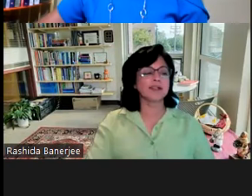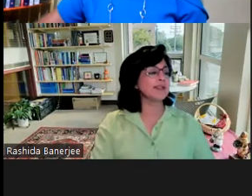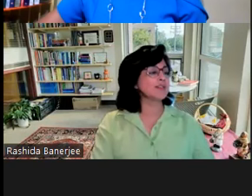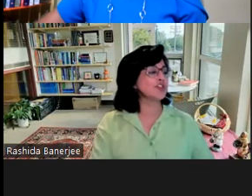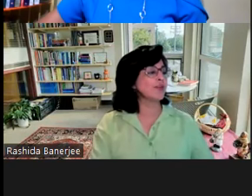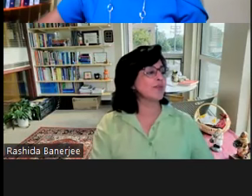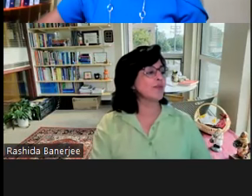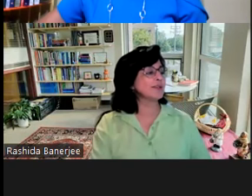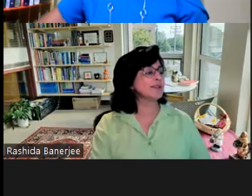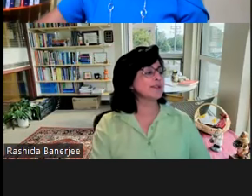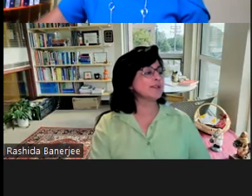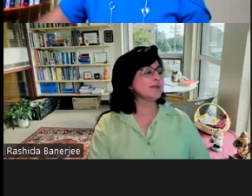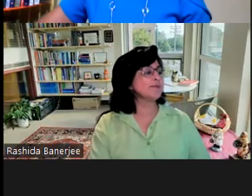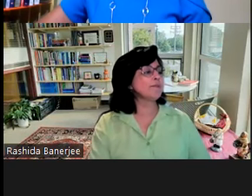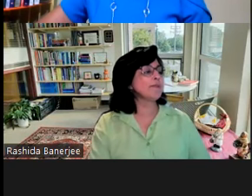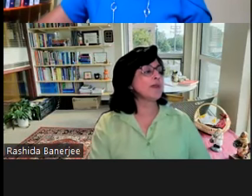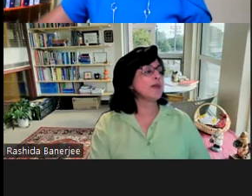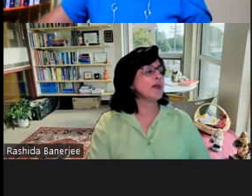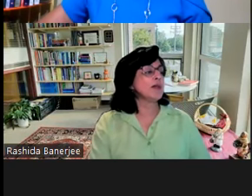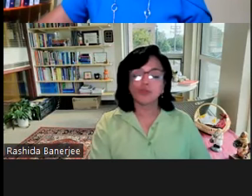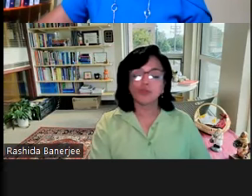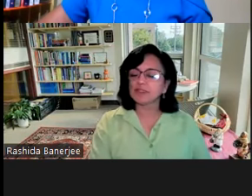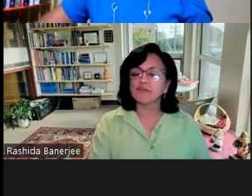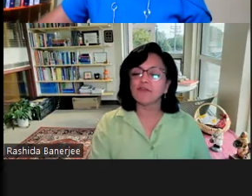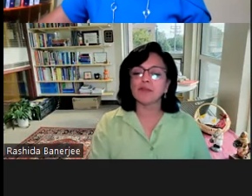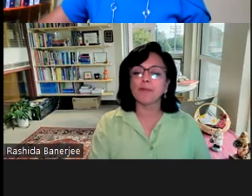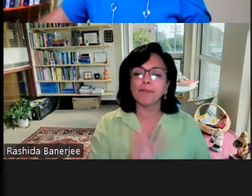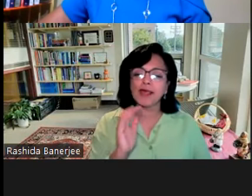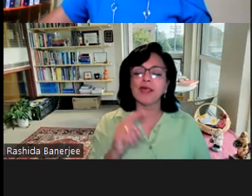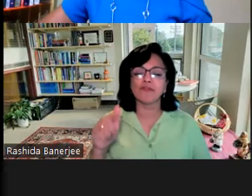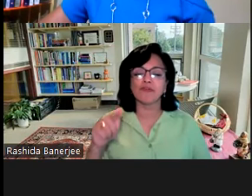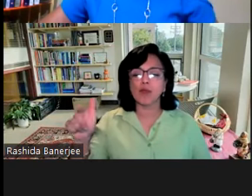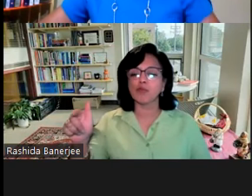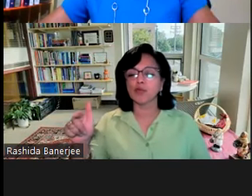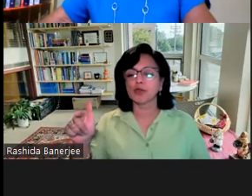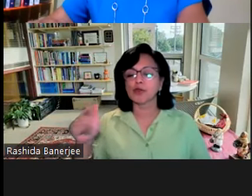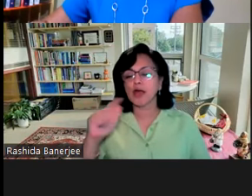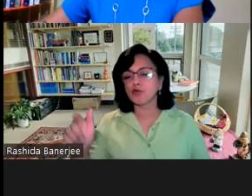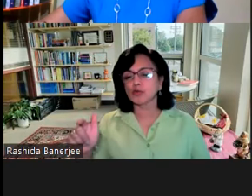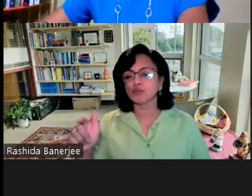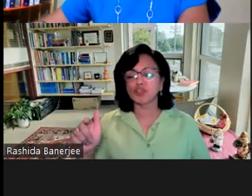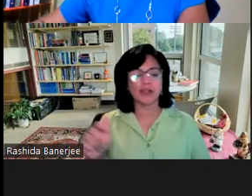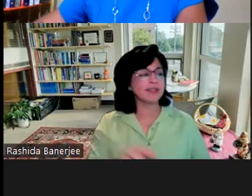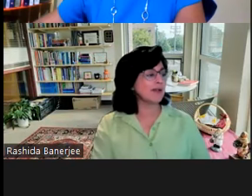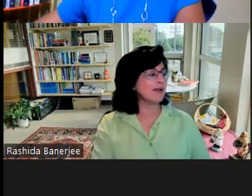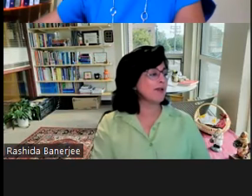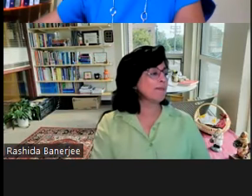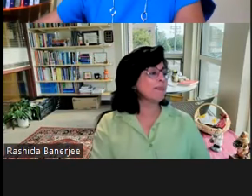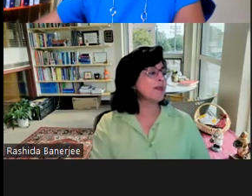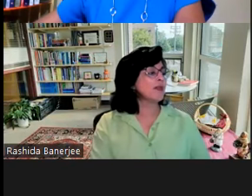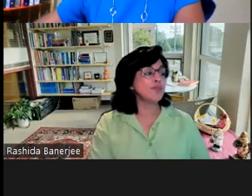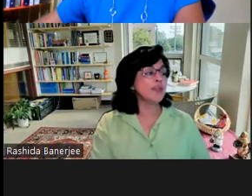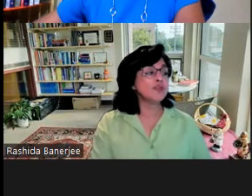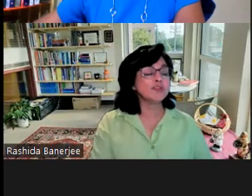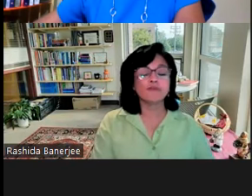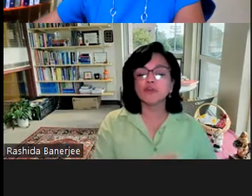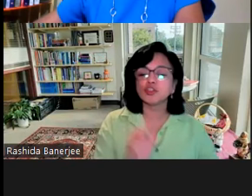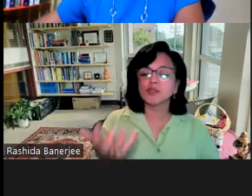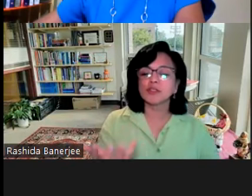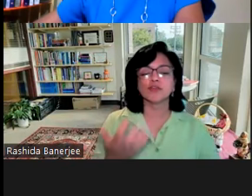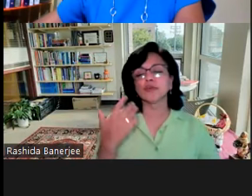in that data sharing processes. You must develop a plan for how you want to share data. You may